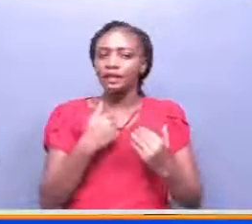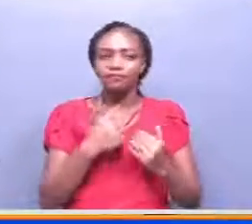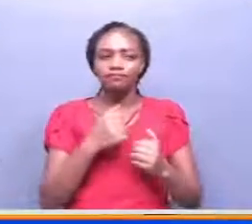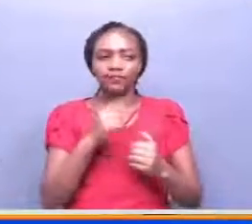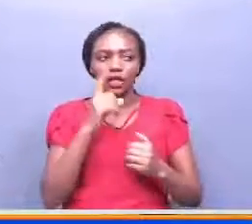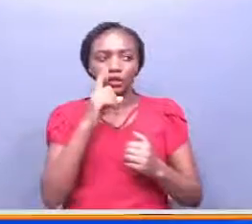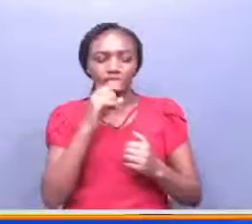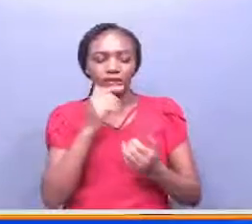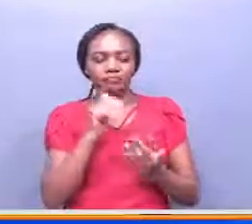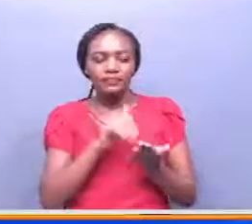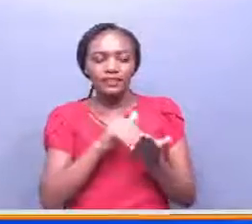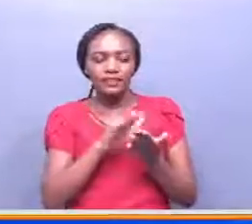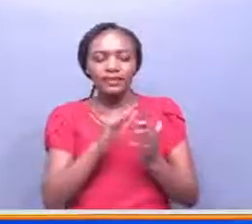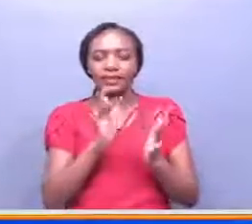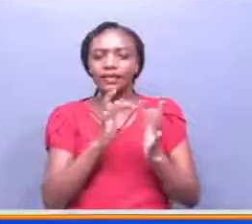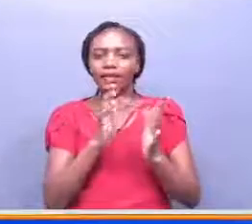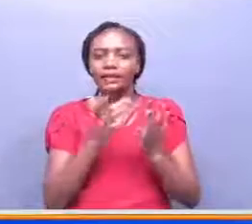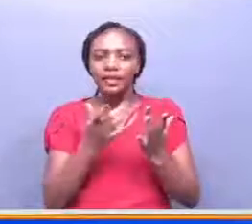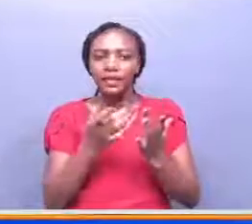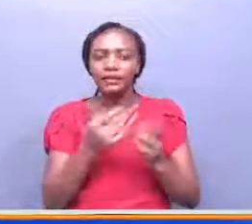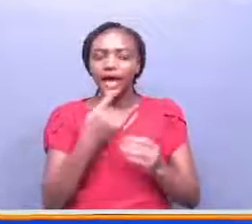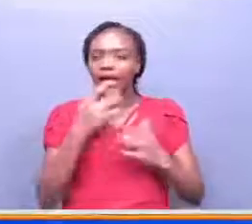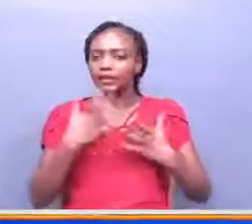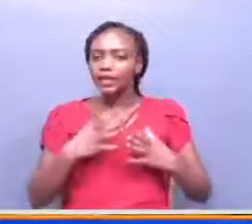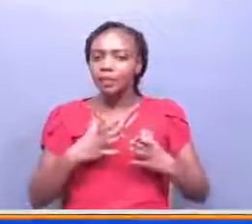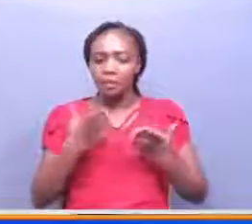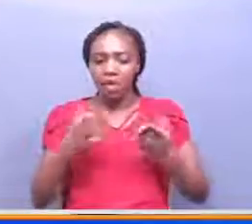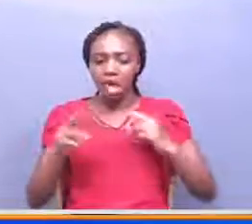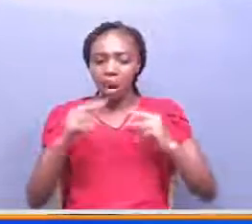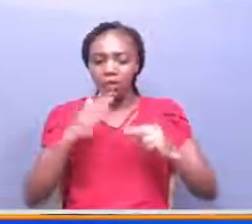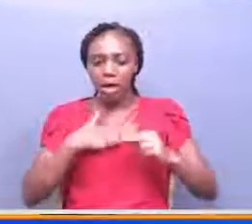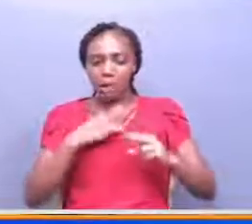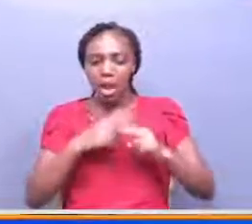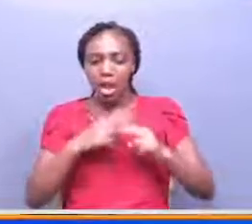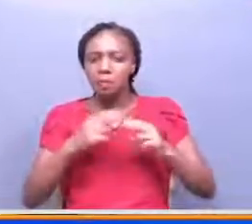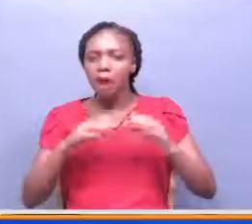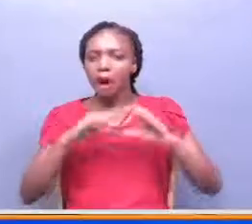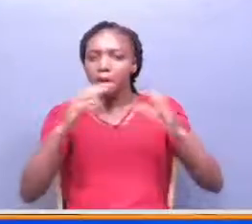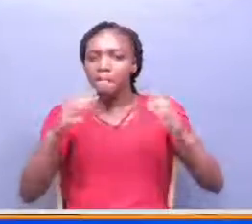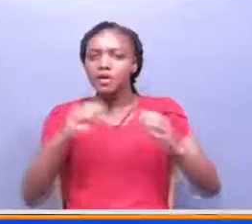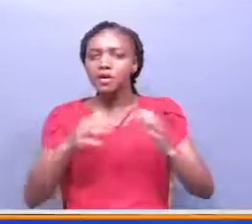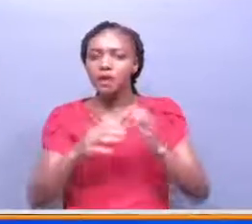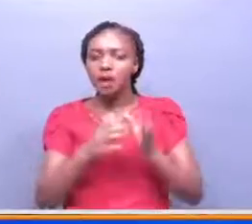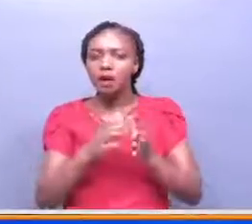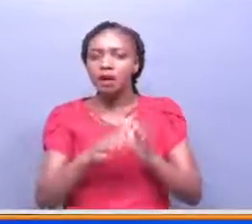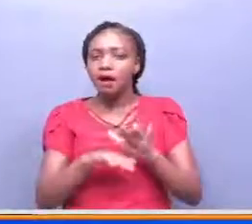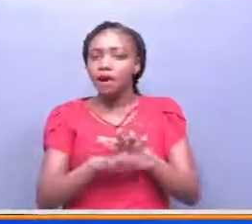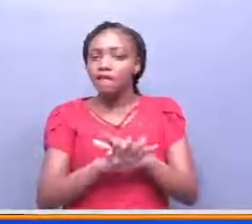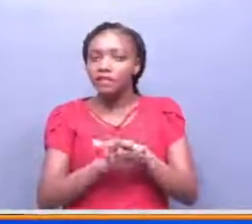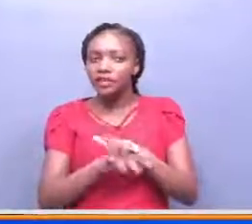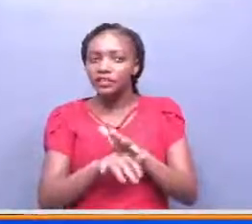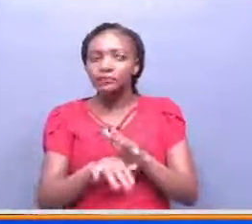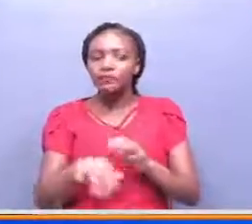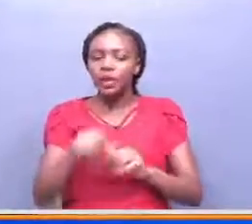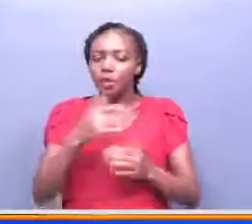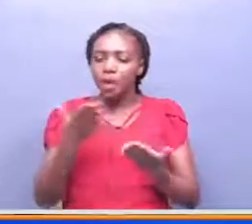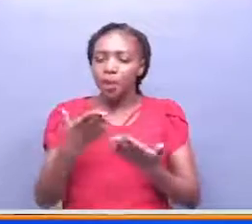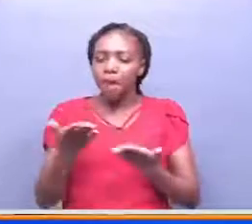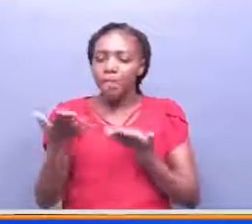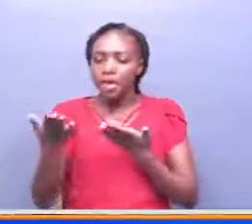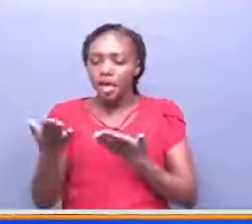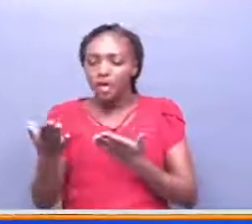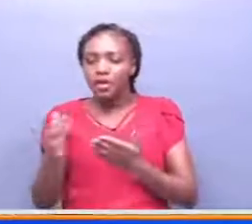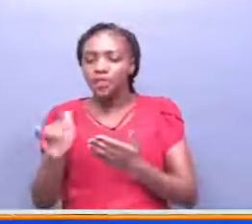"Hey, yo, this Big Fish, we sell fish. We are located at Gardenia Street Road. This is my number. Kindly